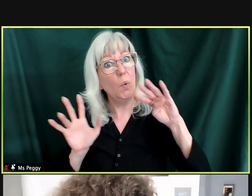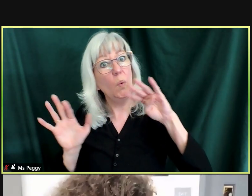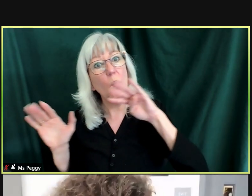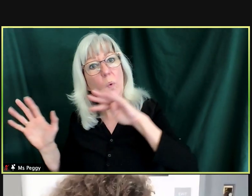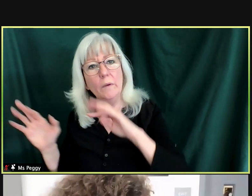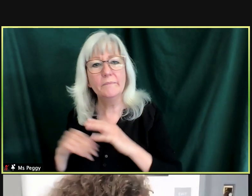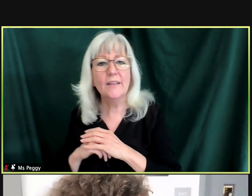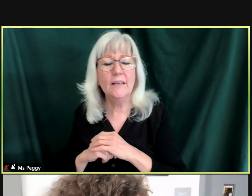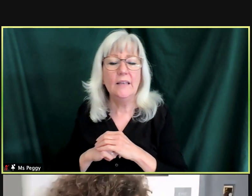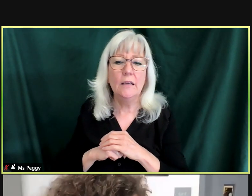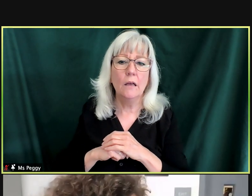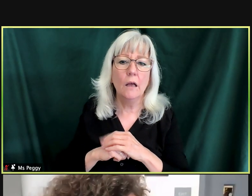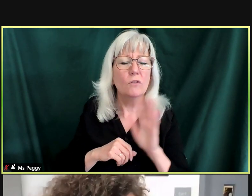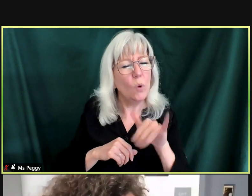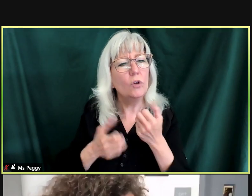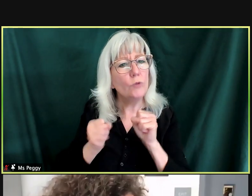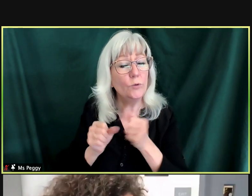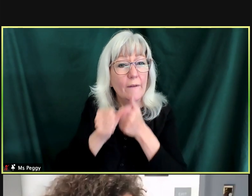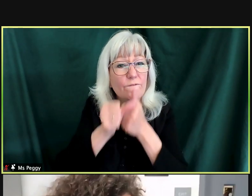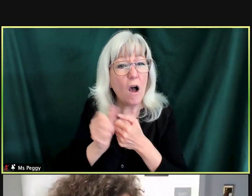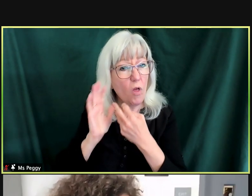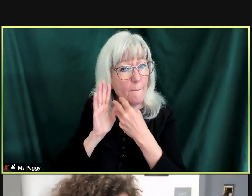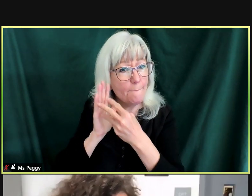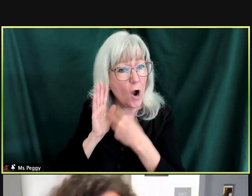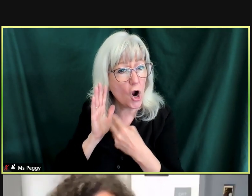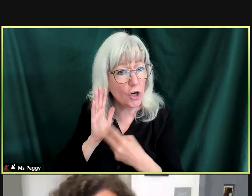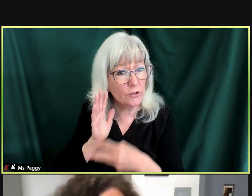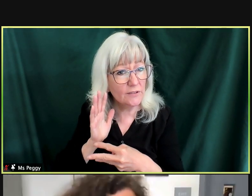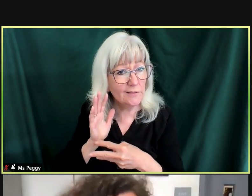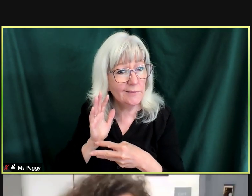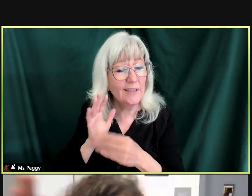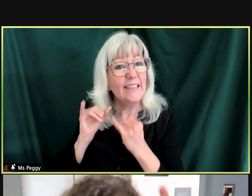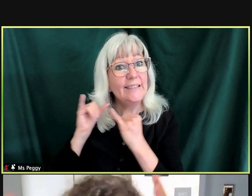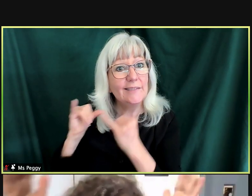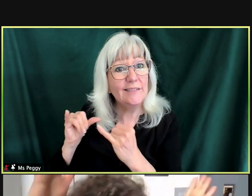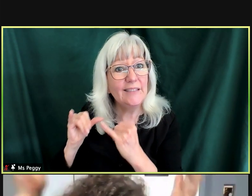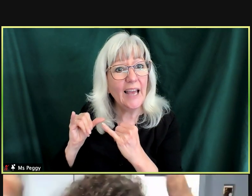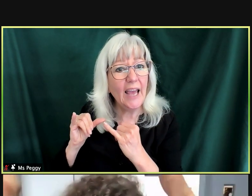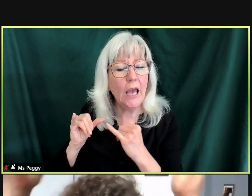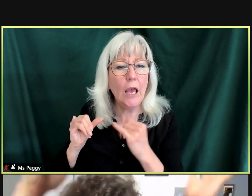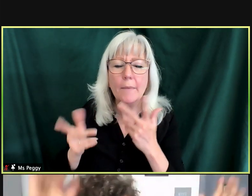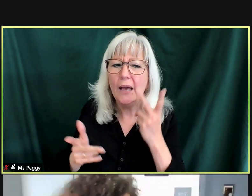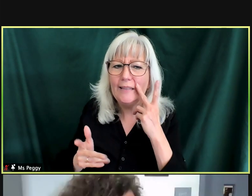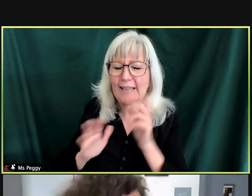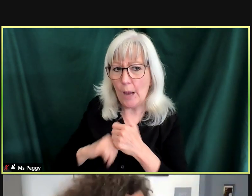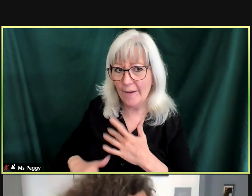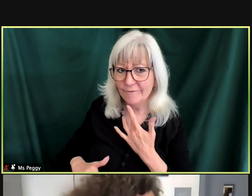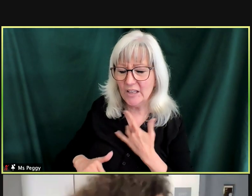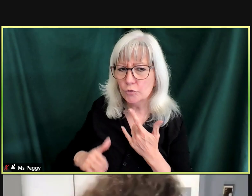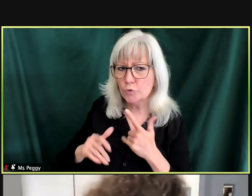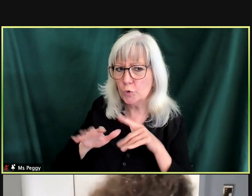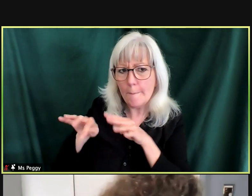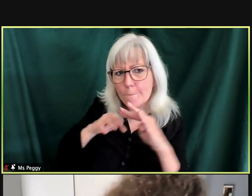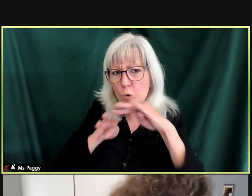So you want to follow his direction and see what it feels like to move the way he's